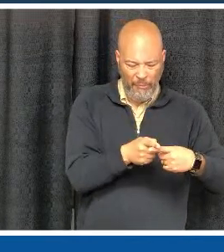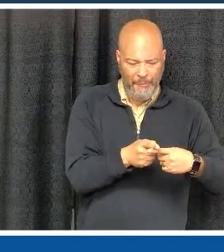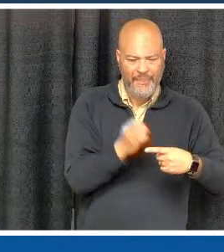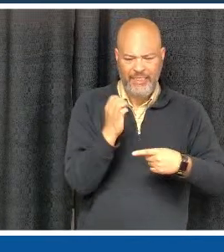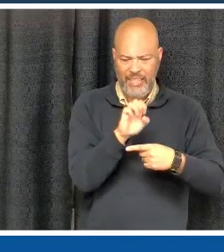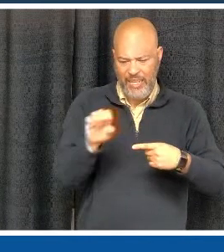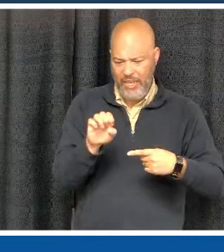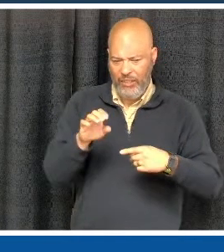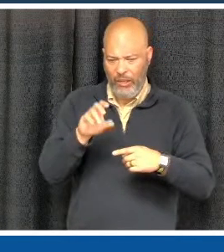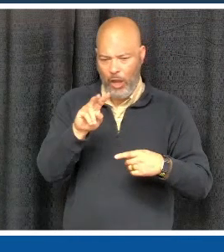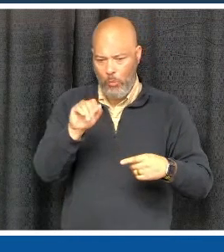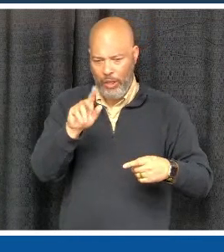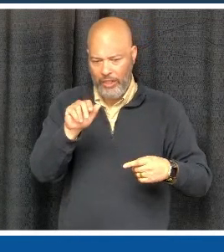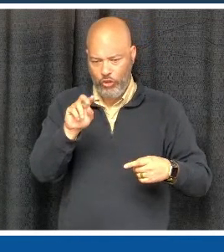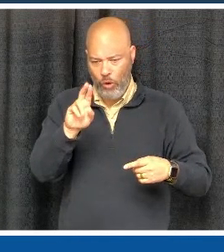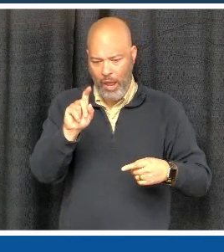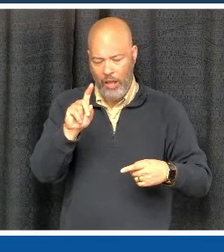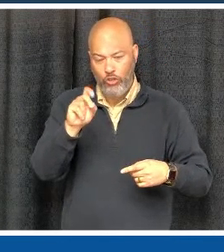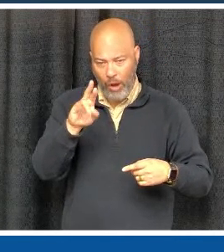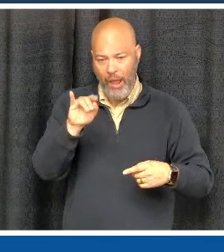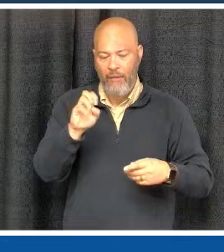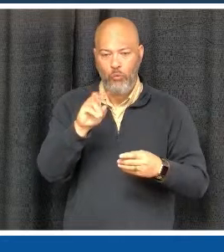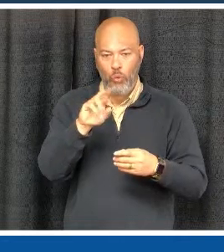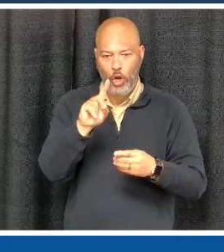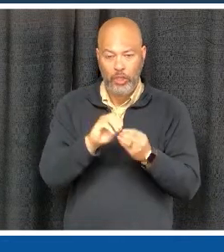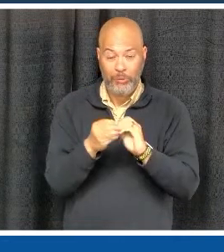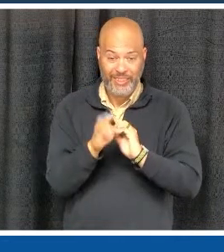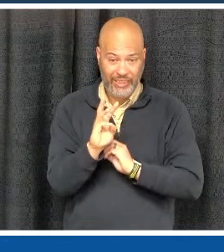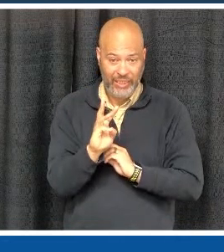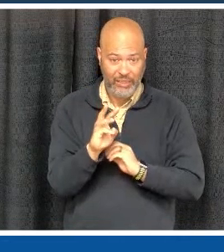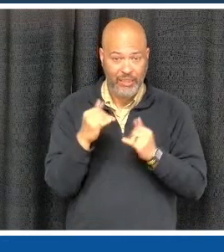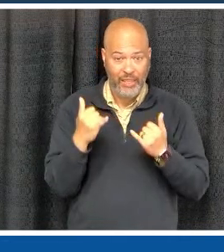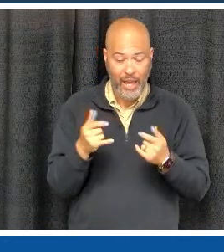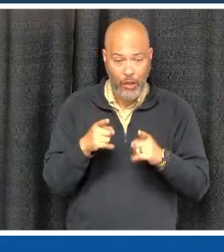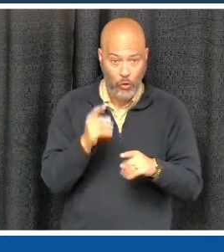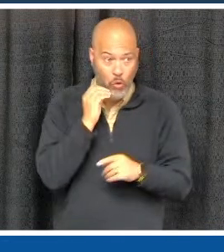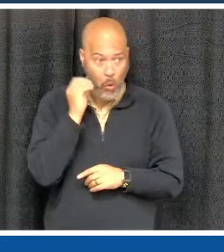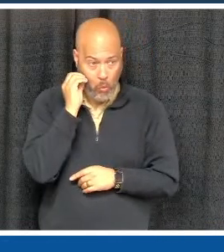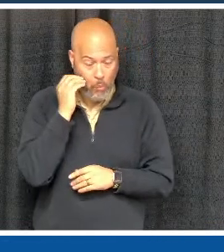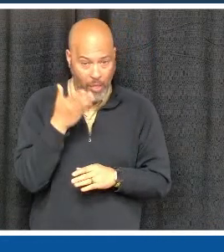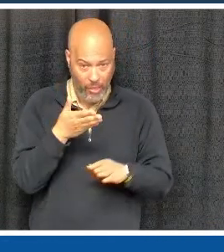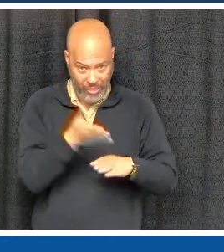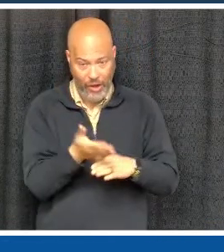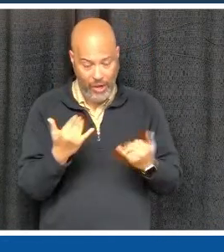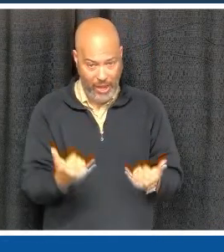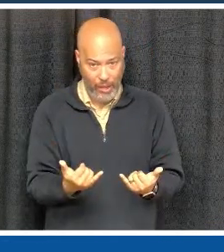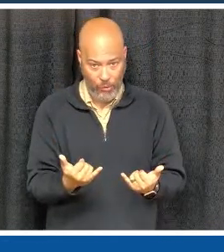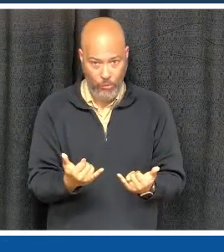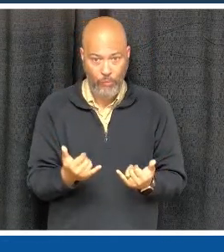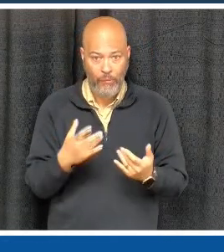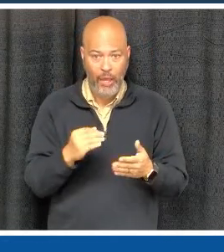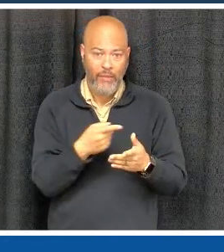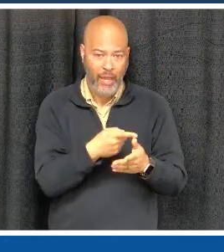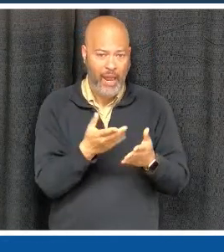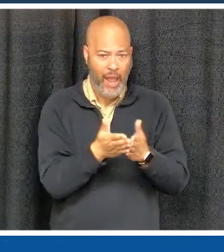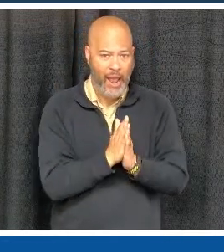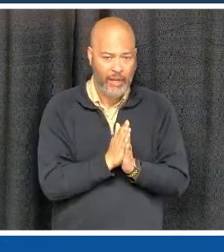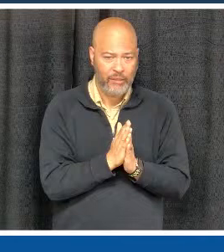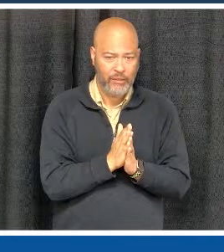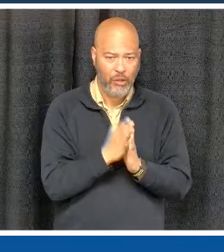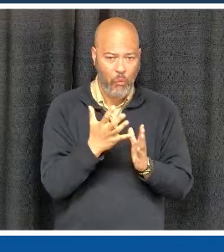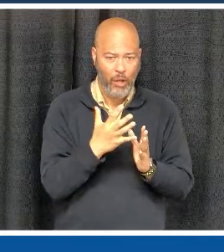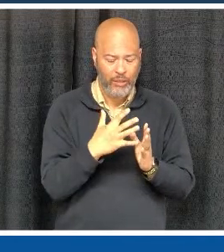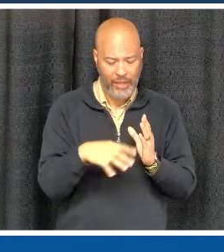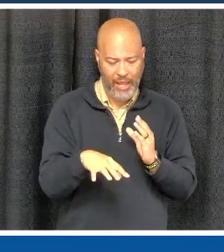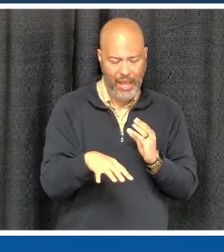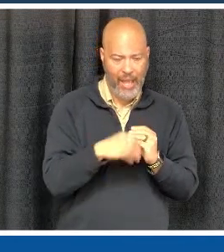Drive in Council Ward number 6. It's a current residential home, and the applicant's statement is to extend